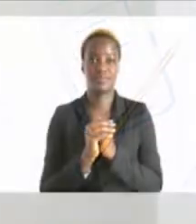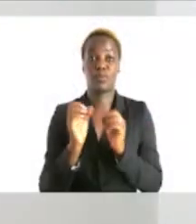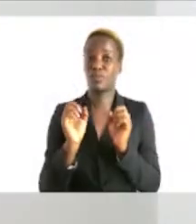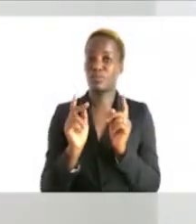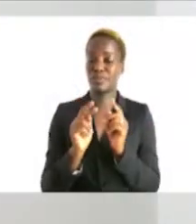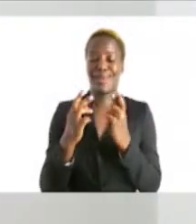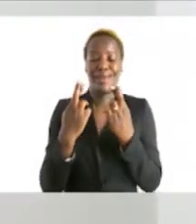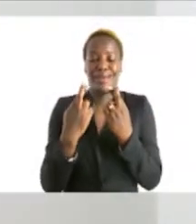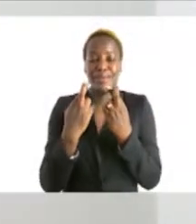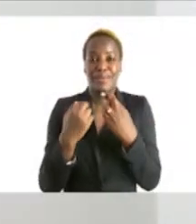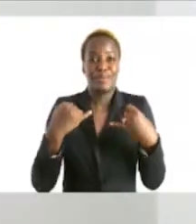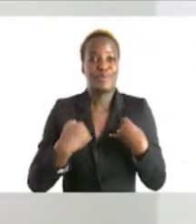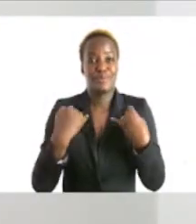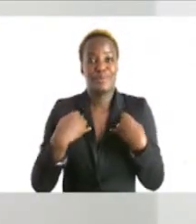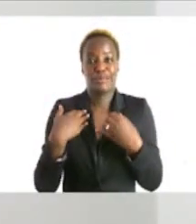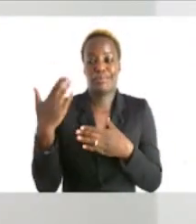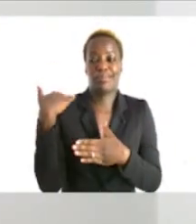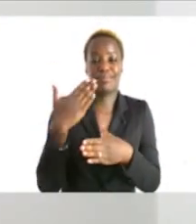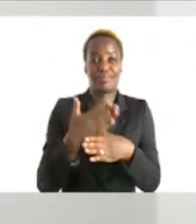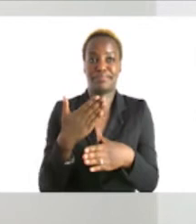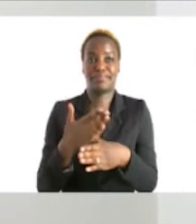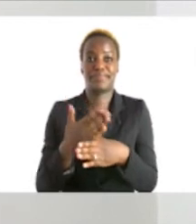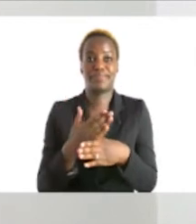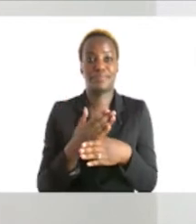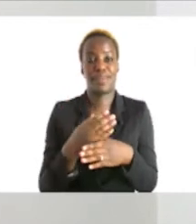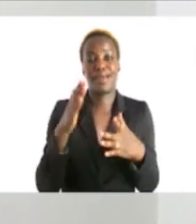I hope you have enjoyed your previous lesson